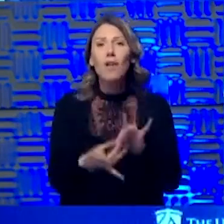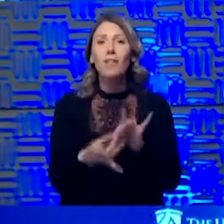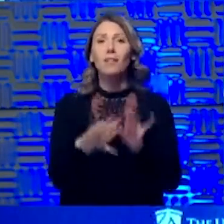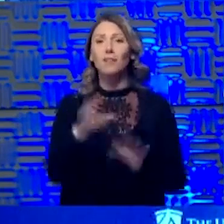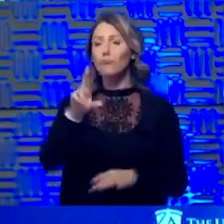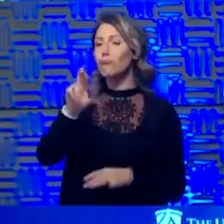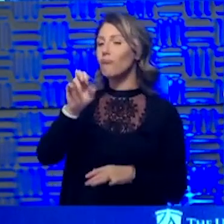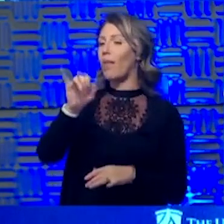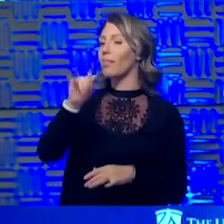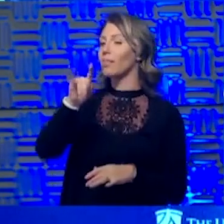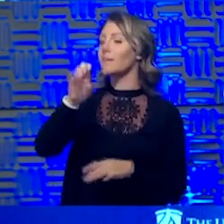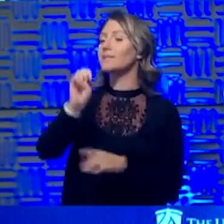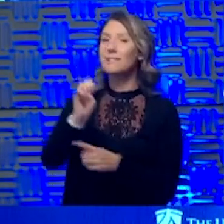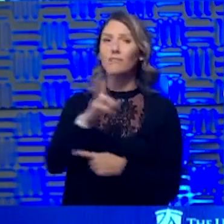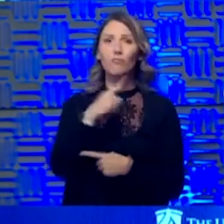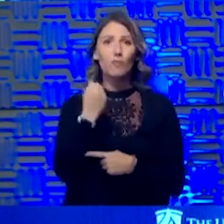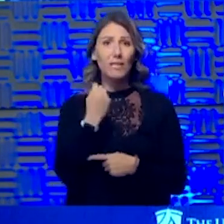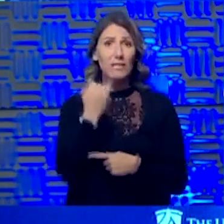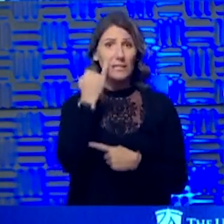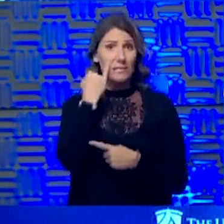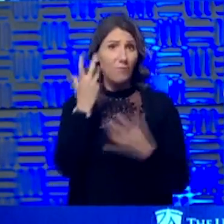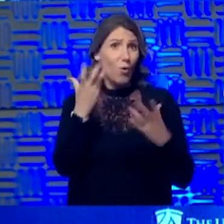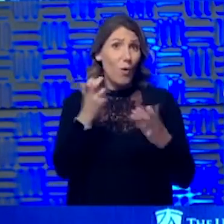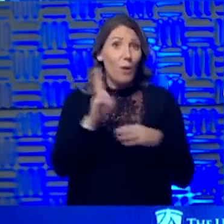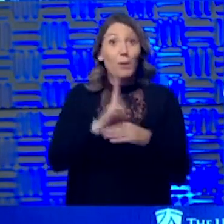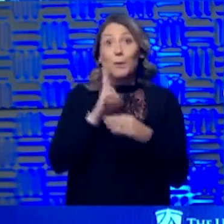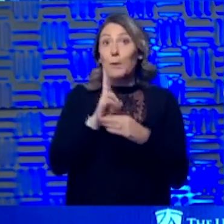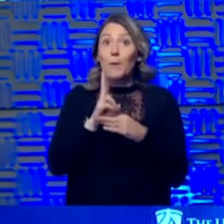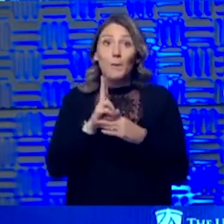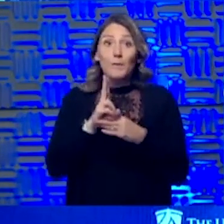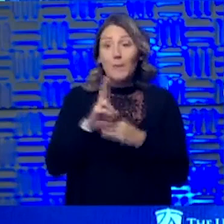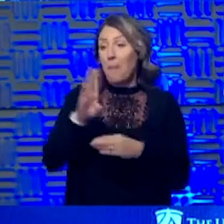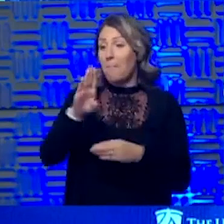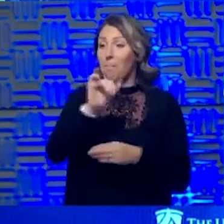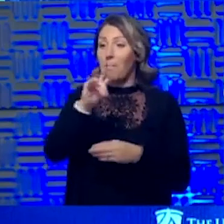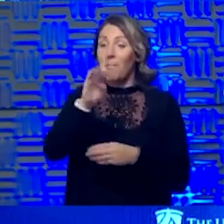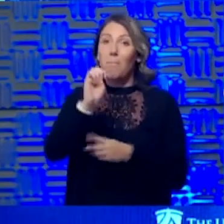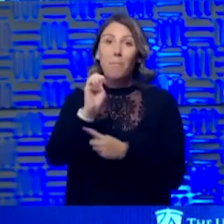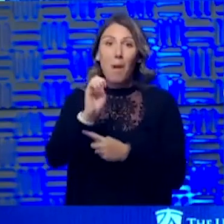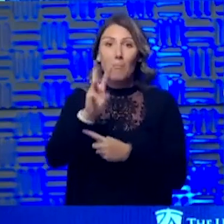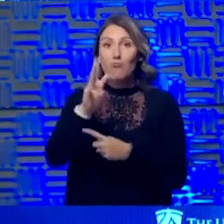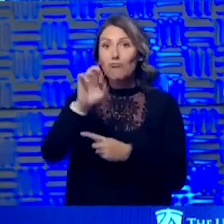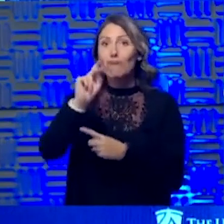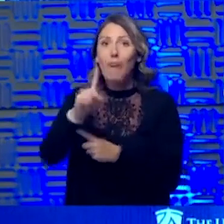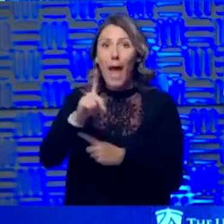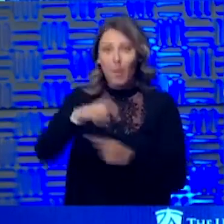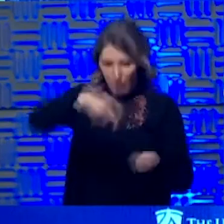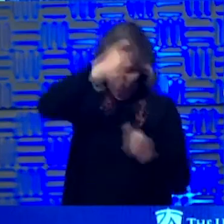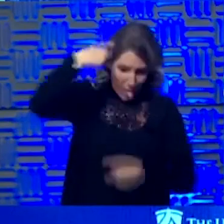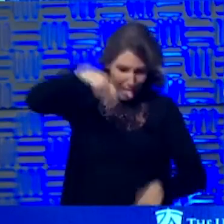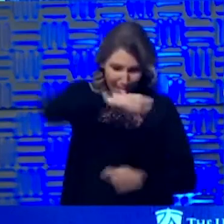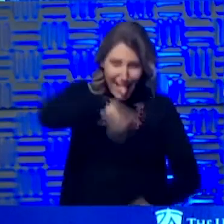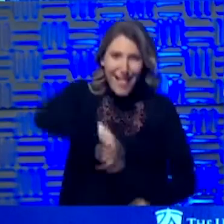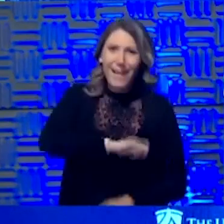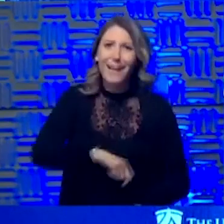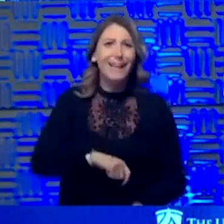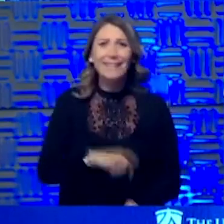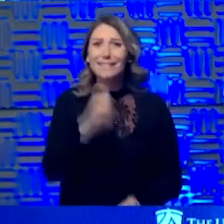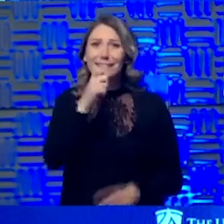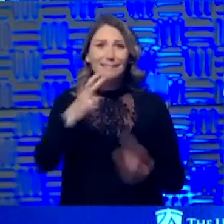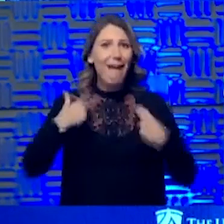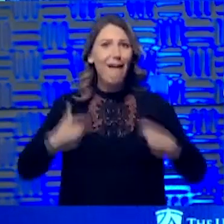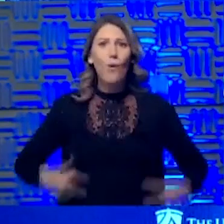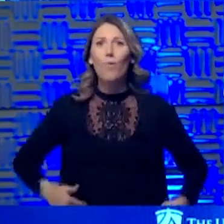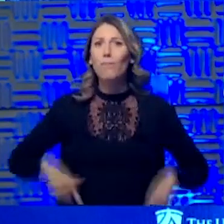wrap and not go out, then you can do that. But I don't know if that is a humanly possible thing, because you have to balance the different needs you have